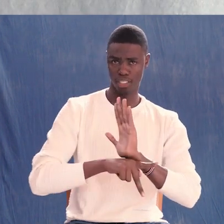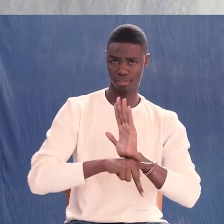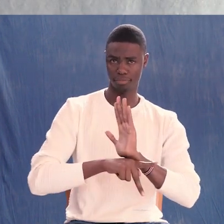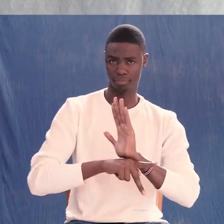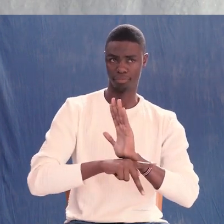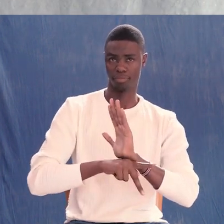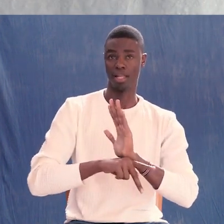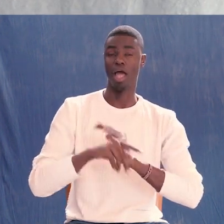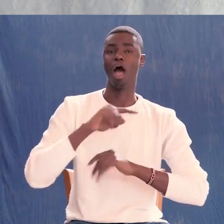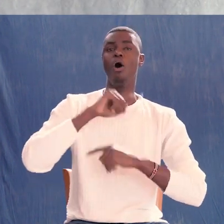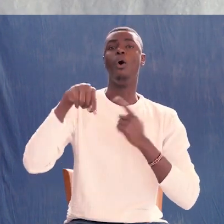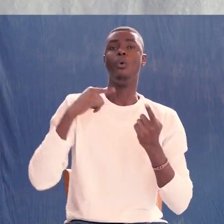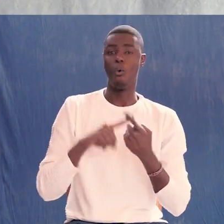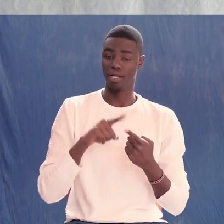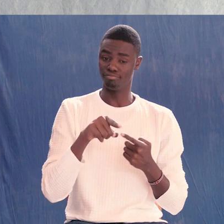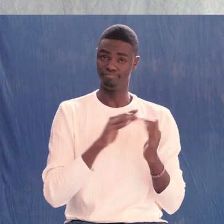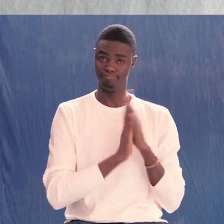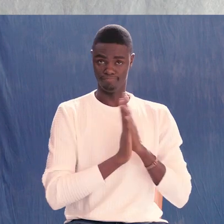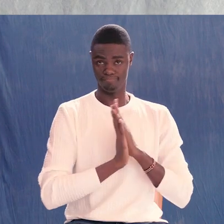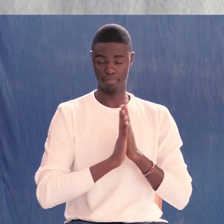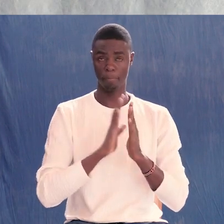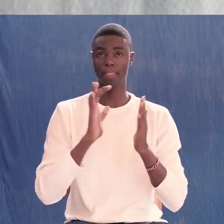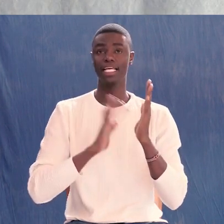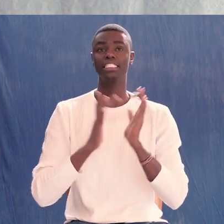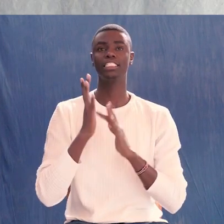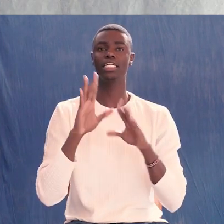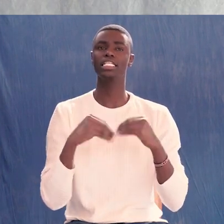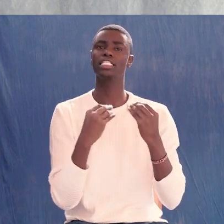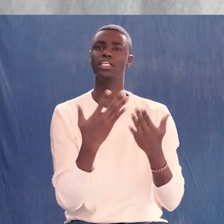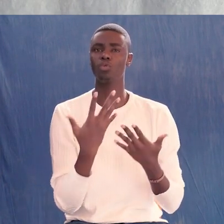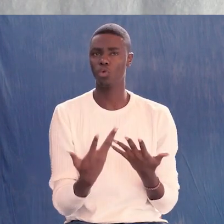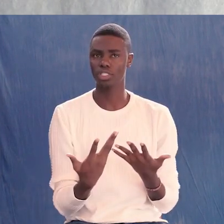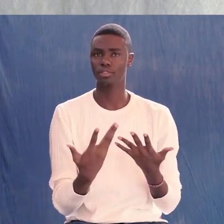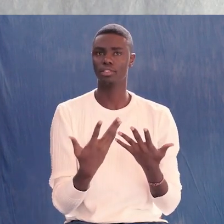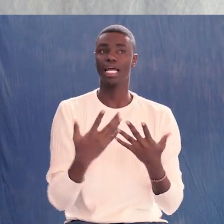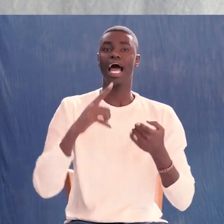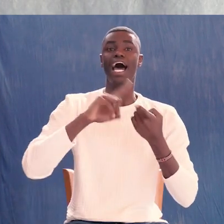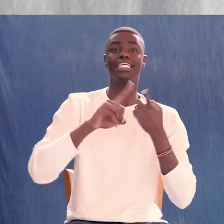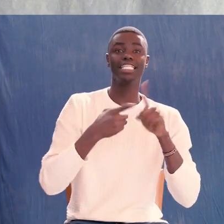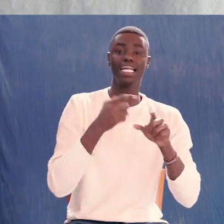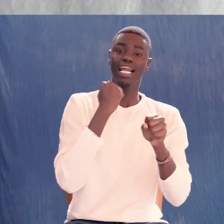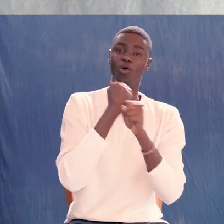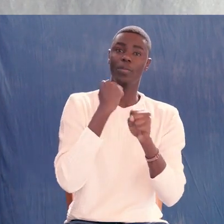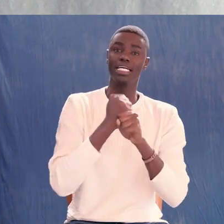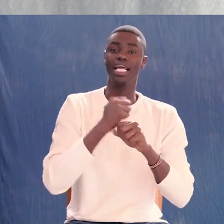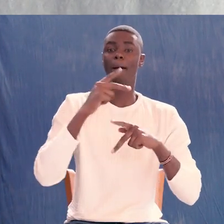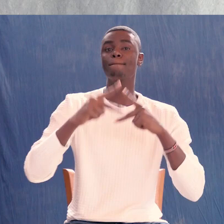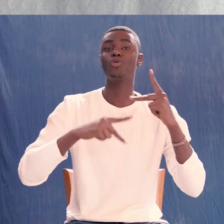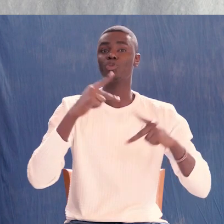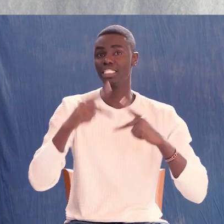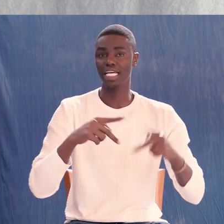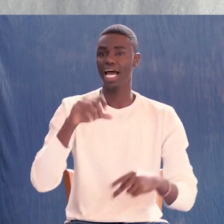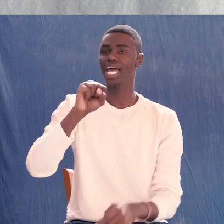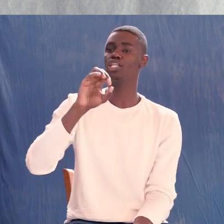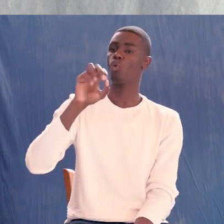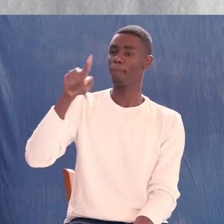And so when we come into this passage, Jesus is giving what we might call a standard operating procedure, an SOP,